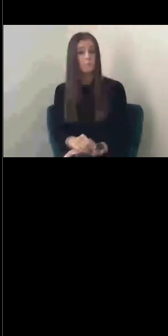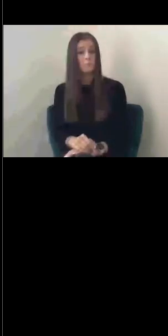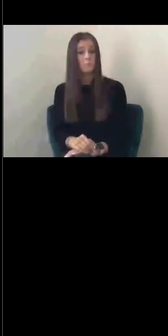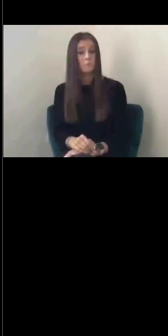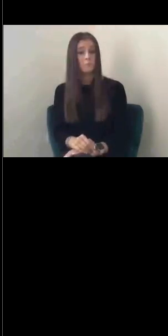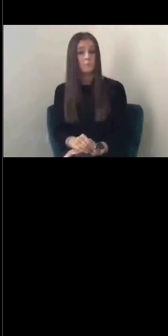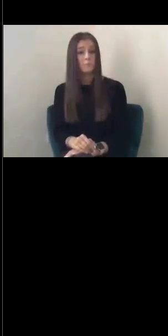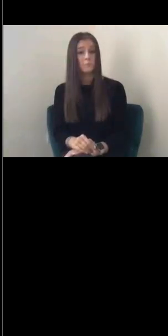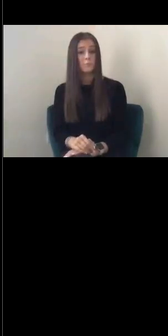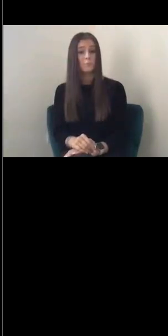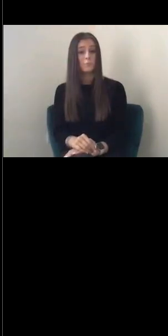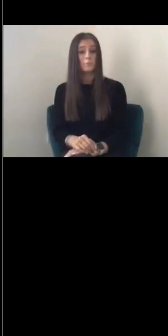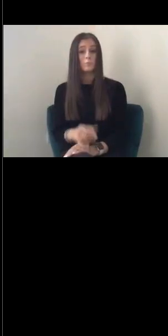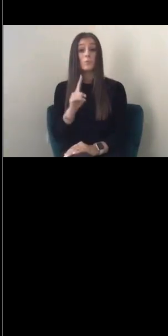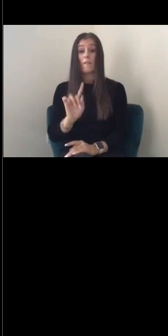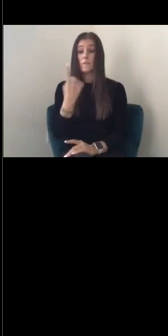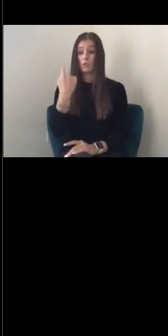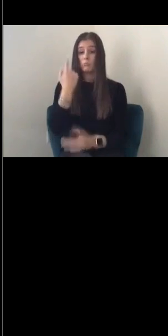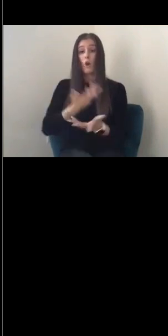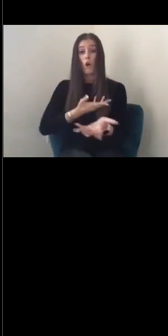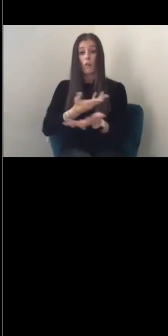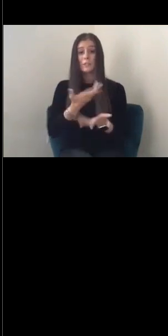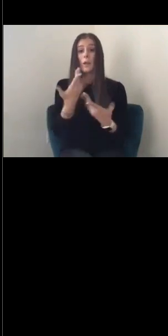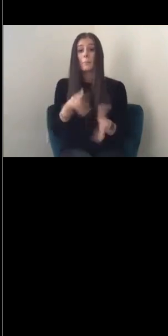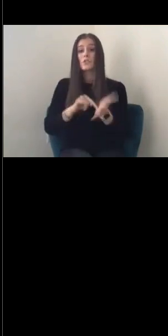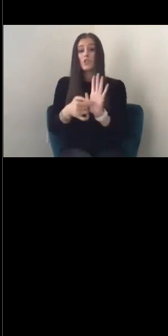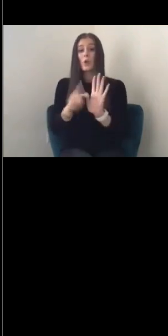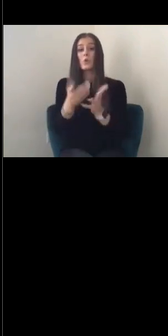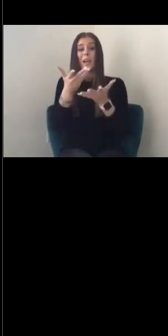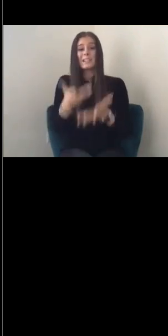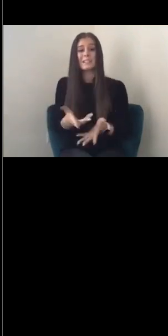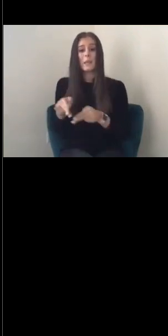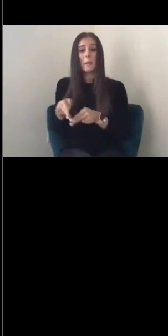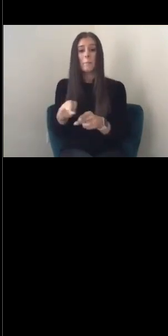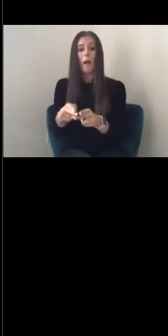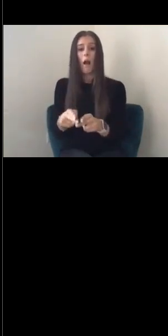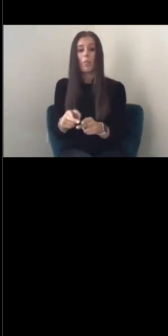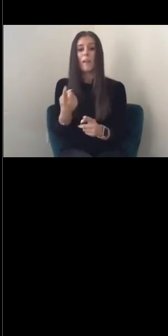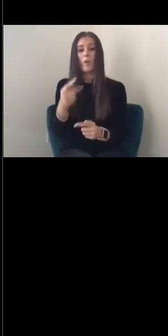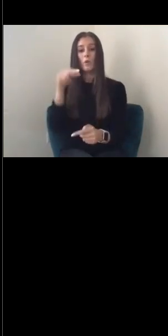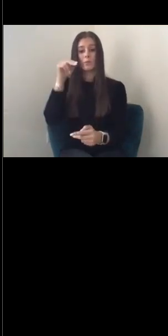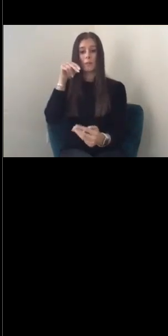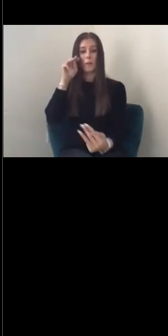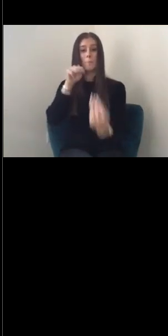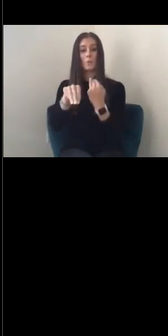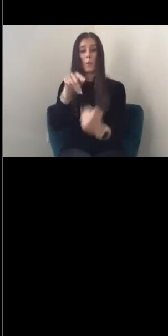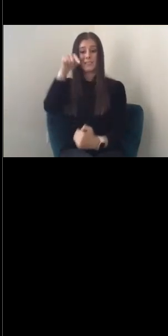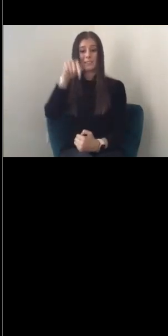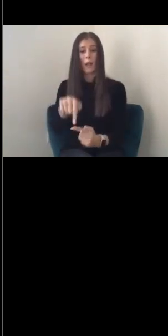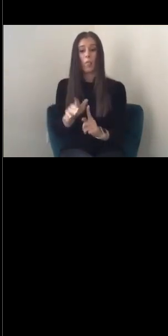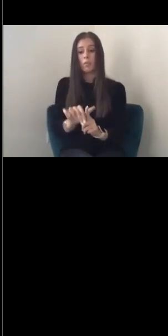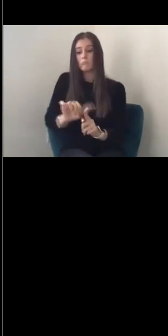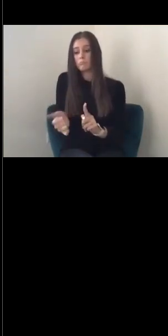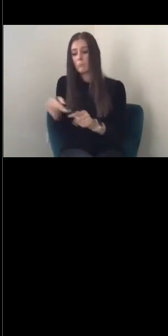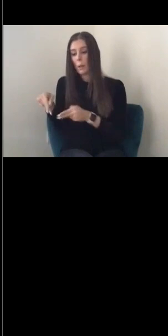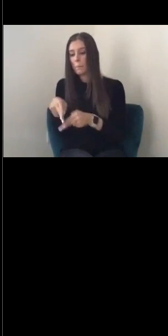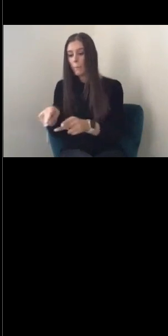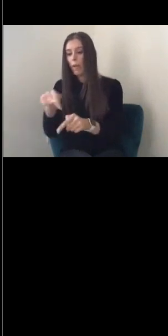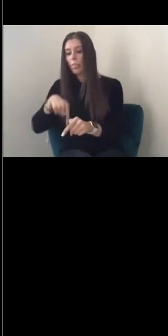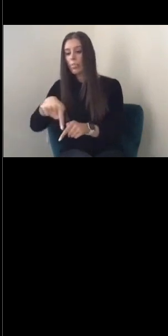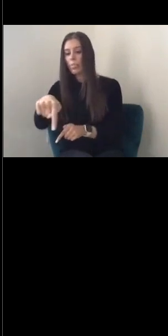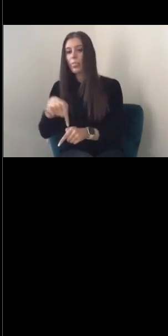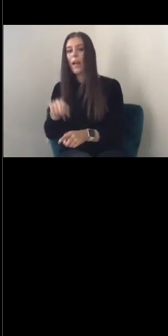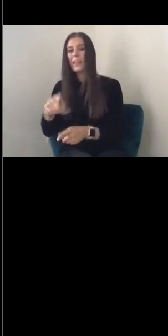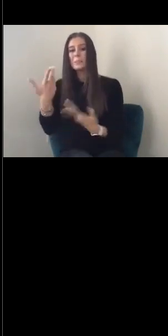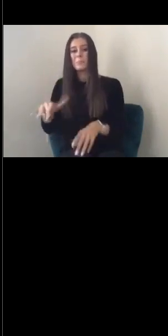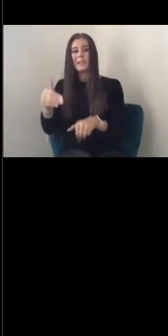So at supplementary consultation, we showed an existing path next to the south side of the A127 that was impacted due to the